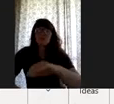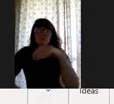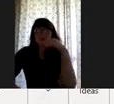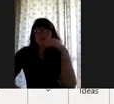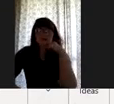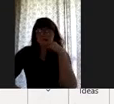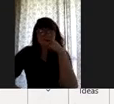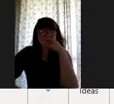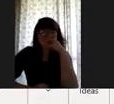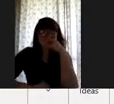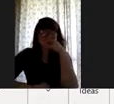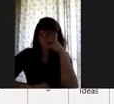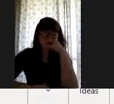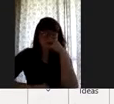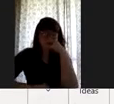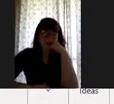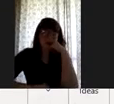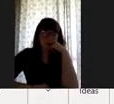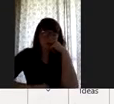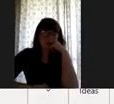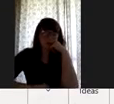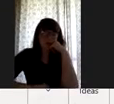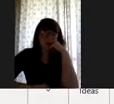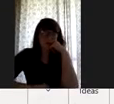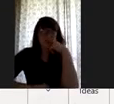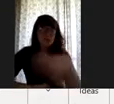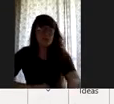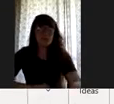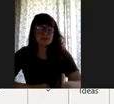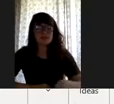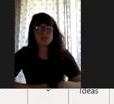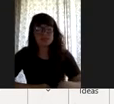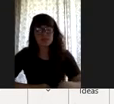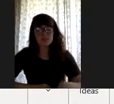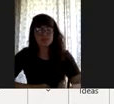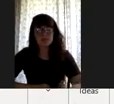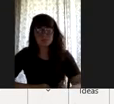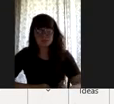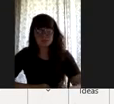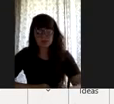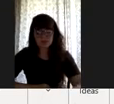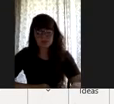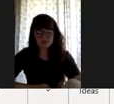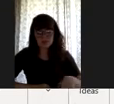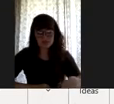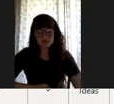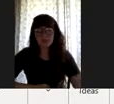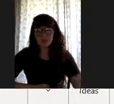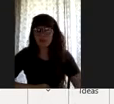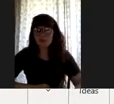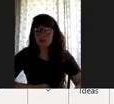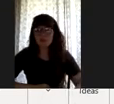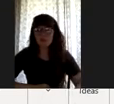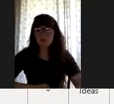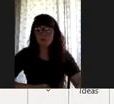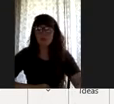Christians how to study and share their Bible with others. So, right. Studying okay, is so easy. What about, well, not necessarily the easy part. Studying for